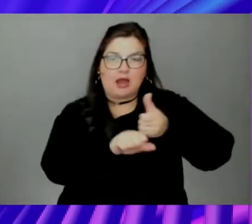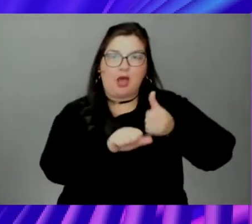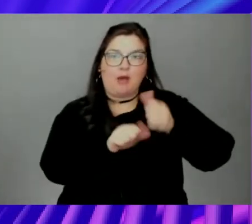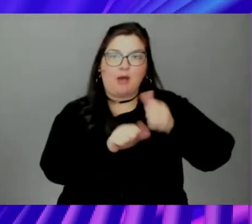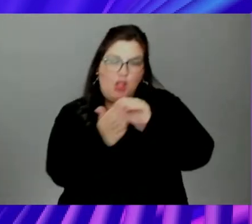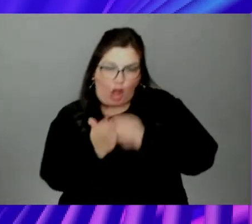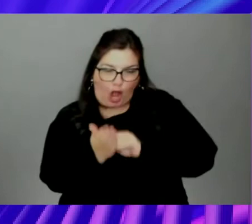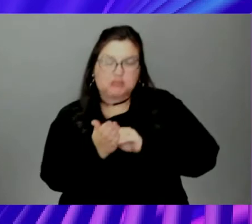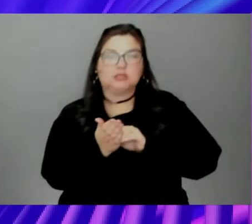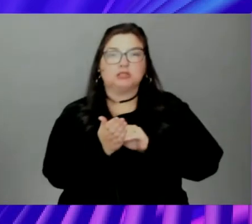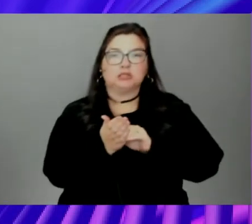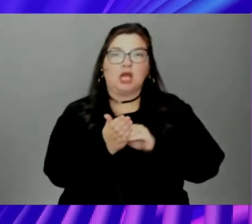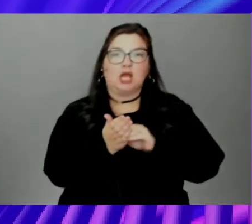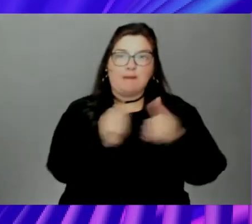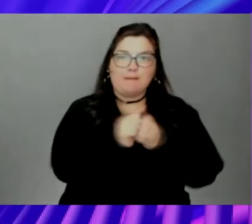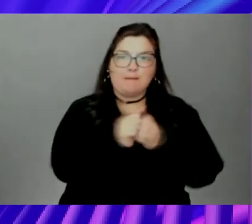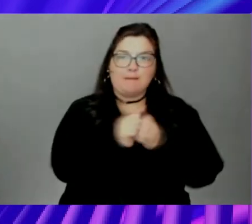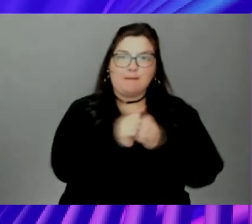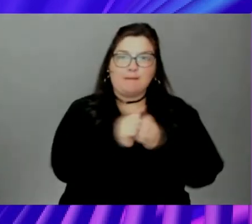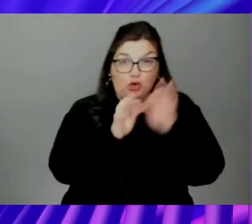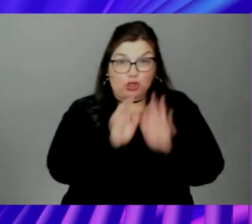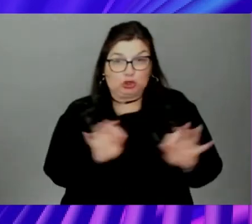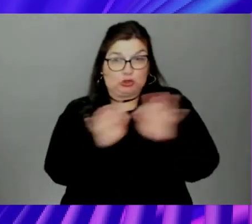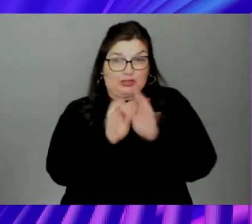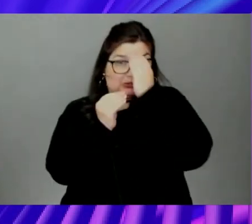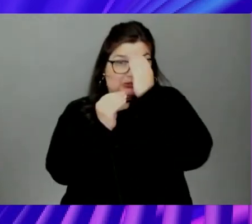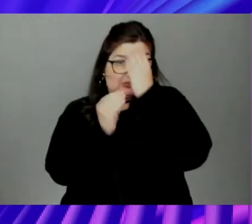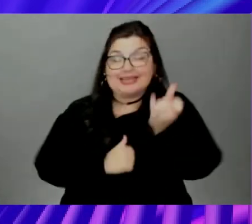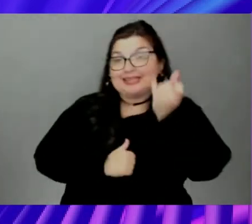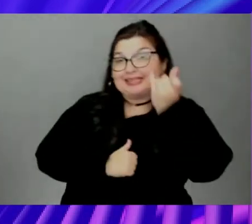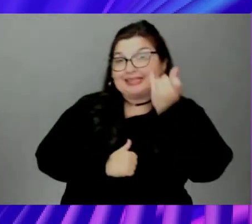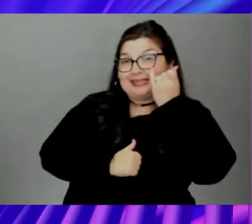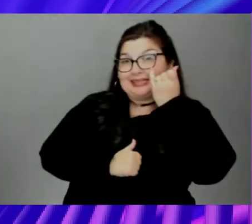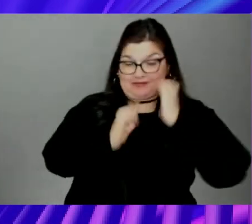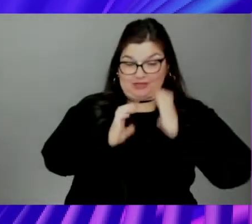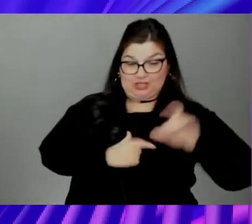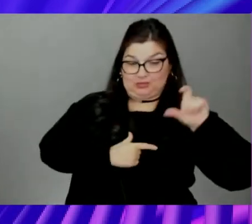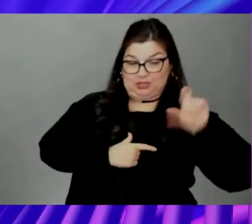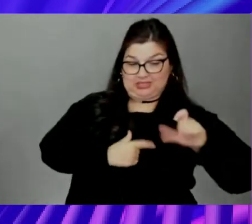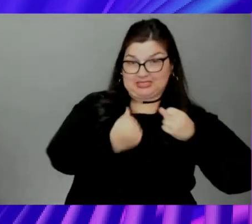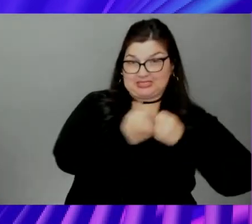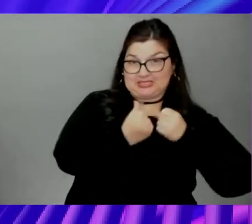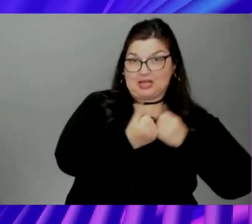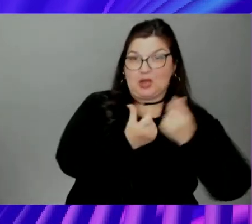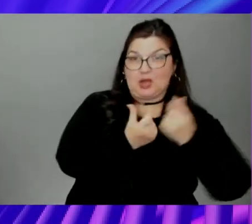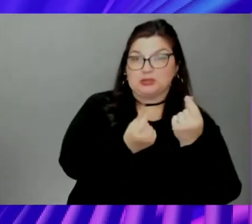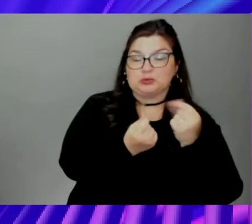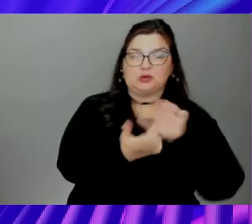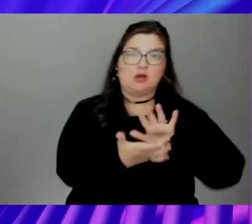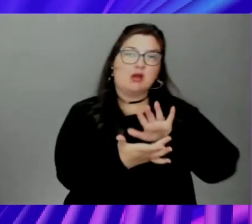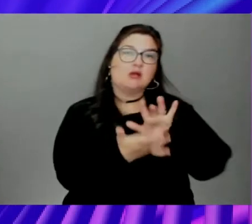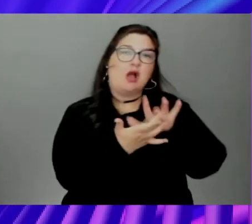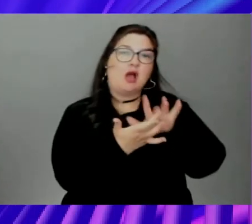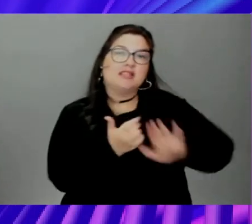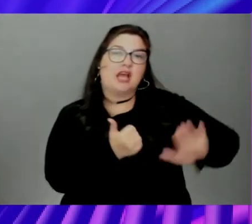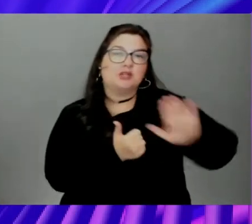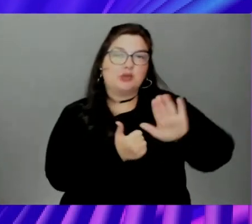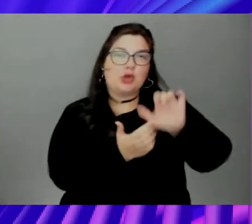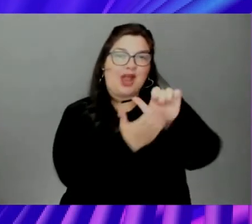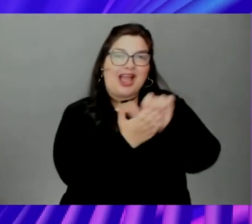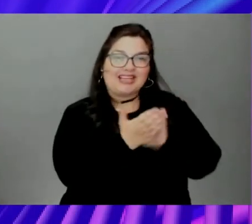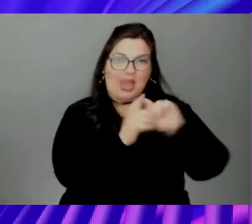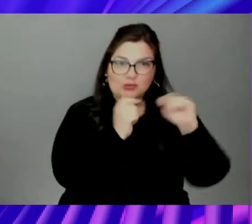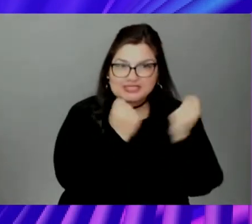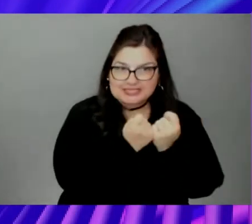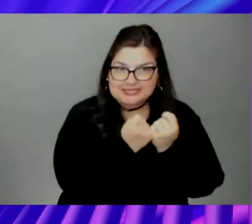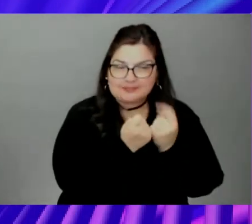the customer needs assistance on their side of the shared responsibility model, then they can contact their account team or